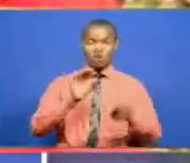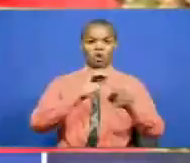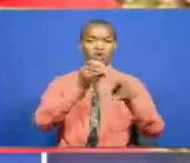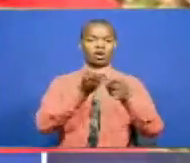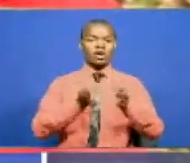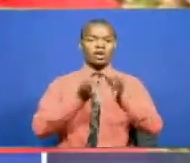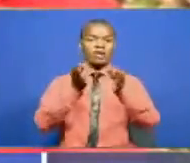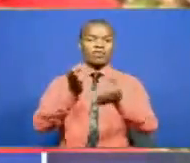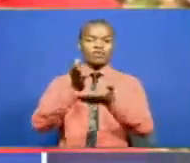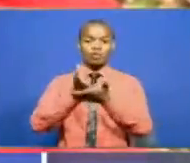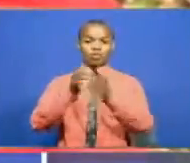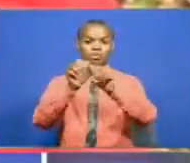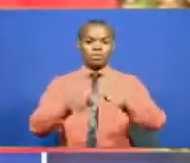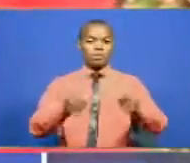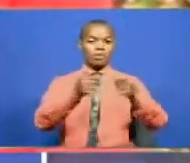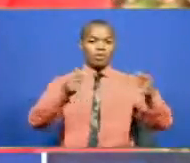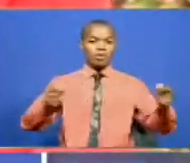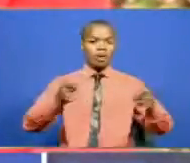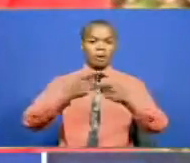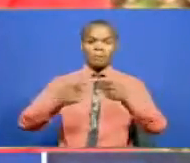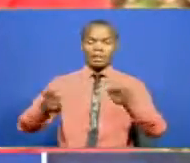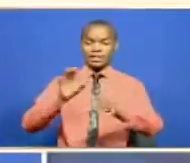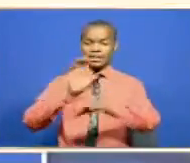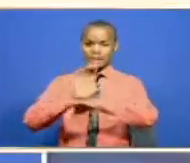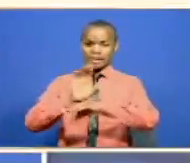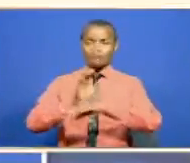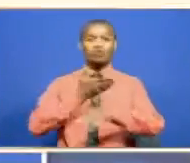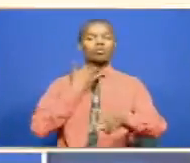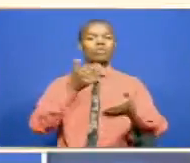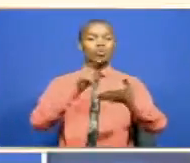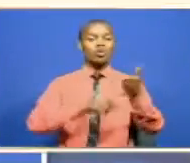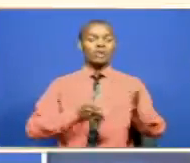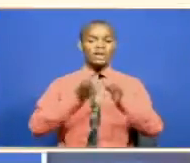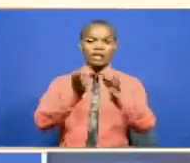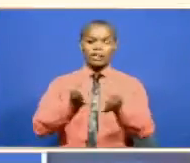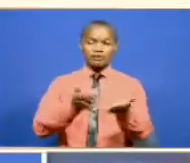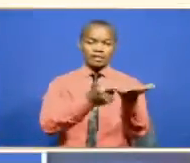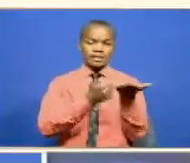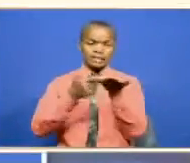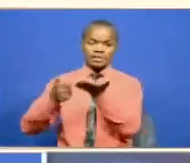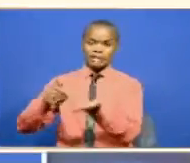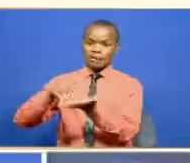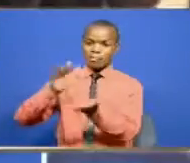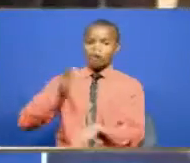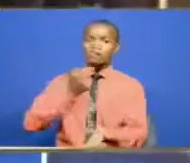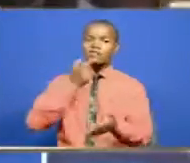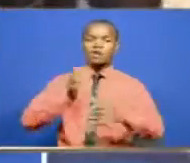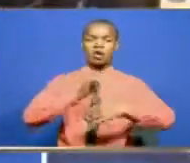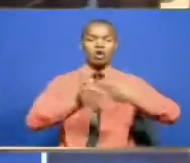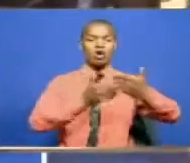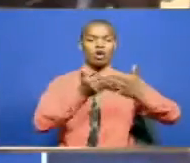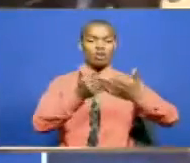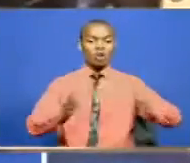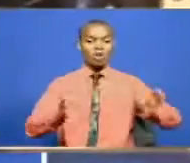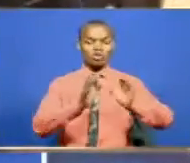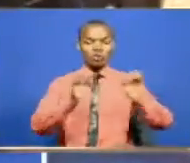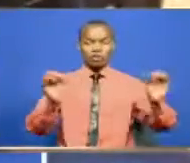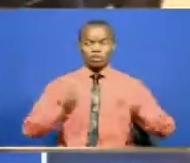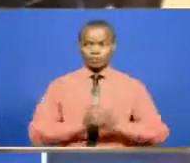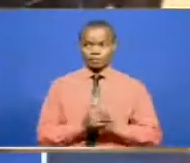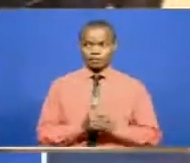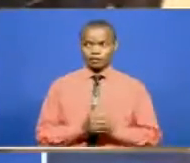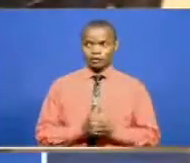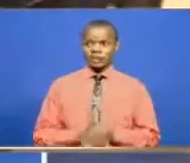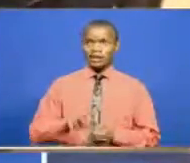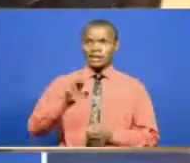will oppose it, but instead piling pressure for further deliberation, saying all is not lost. The National Council of Churches of Kenya